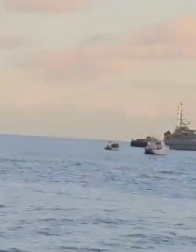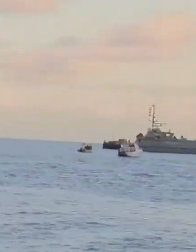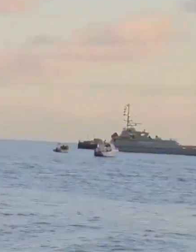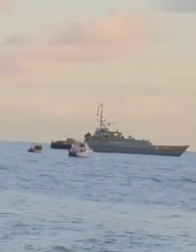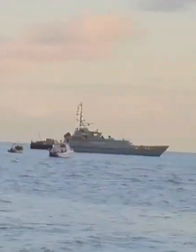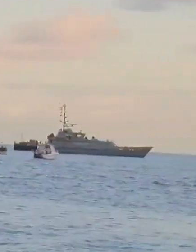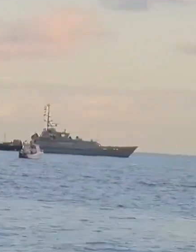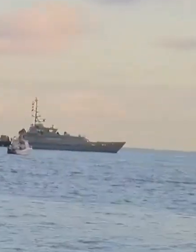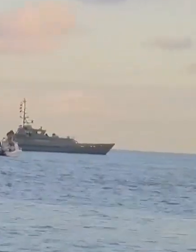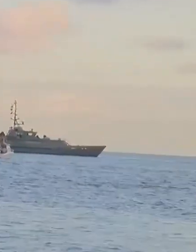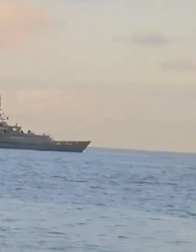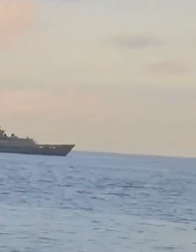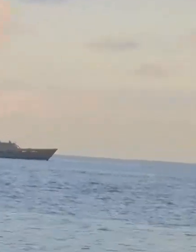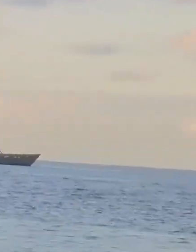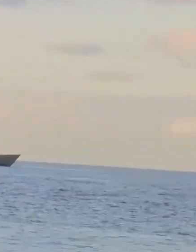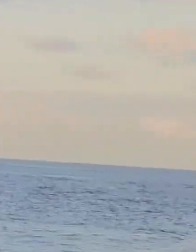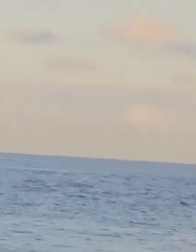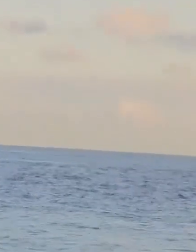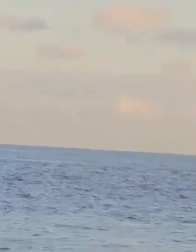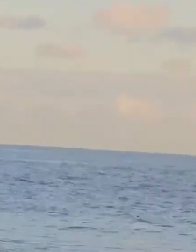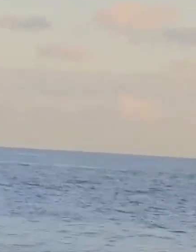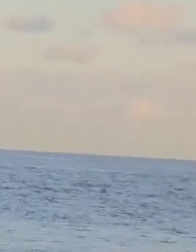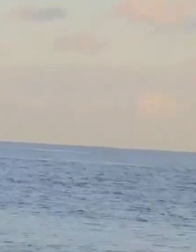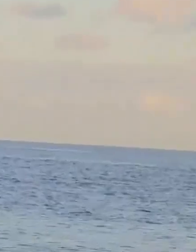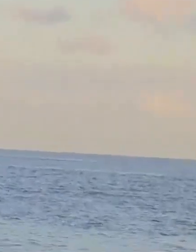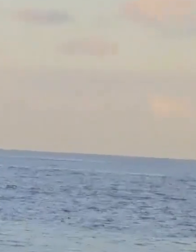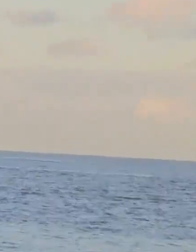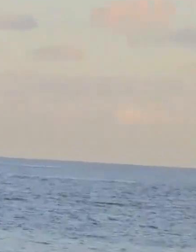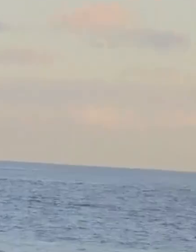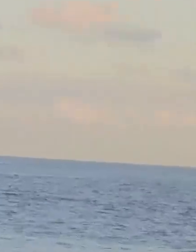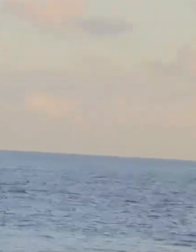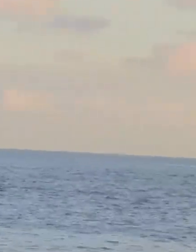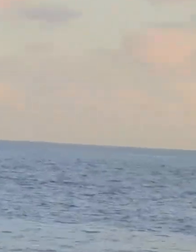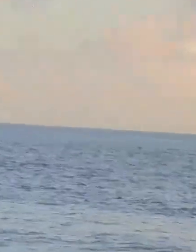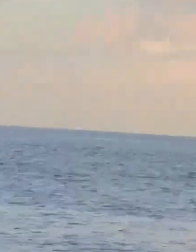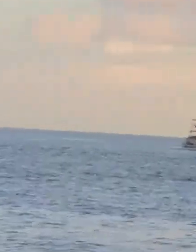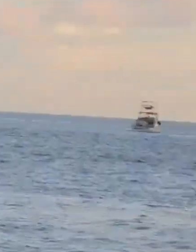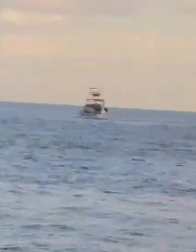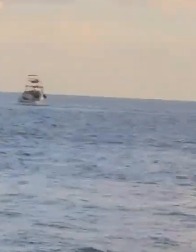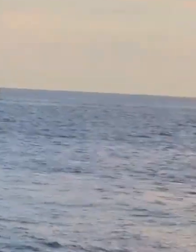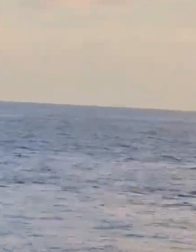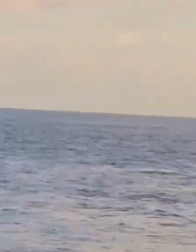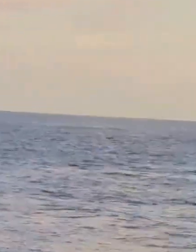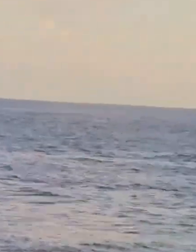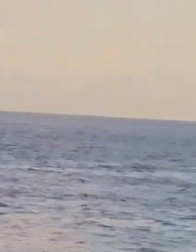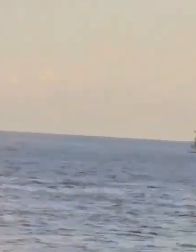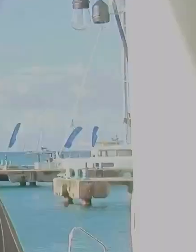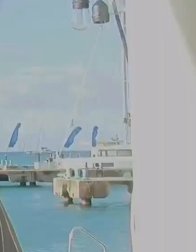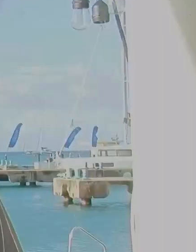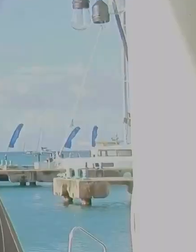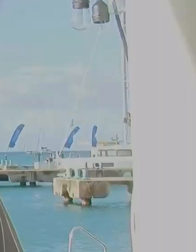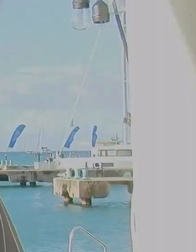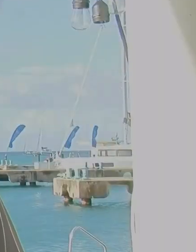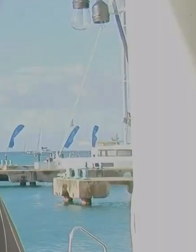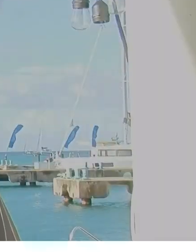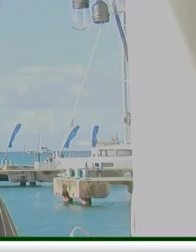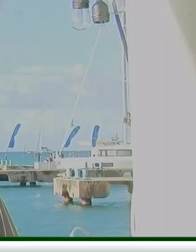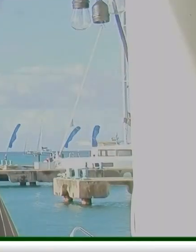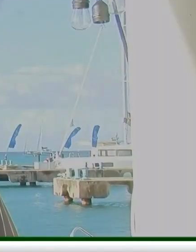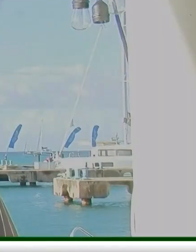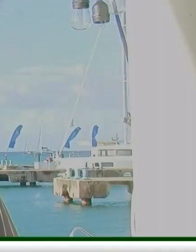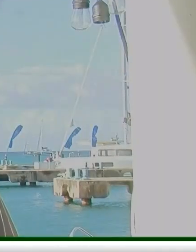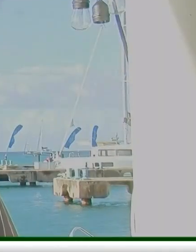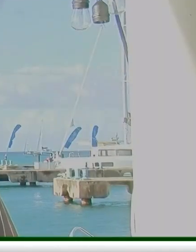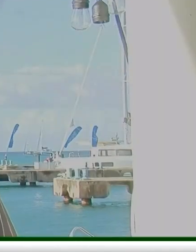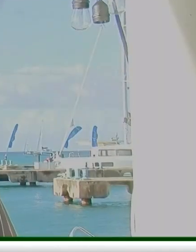Coordinator of the tournament, Mike Parry, says this year is the biggest to date. This is the unprecedented biggest year we have